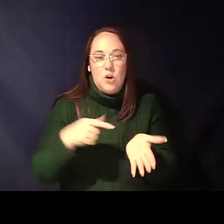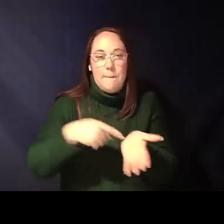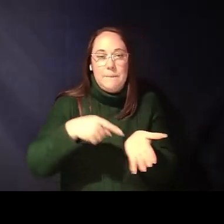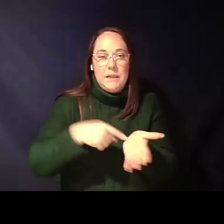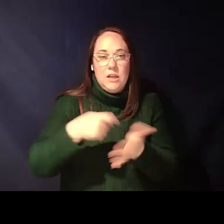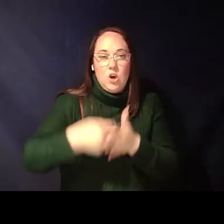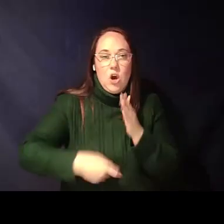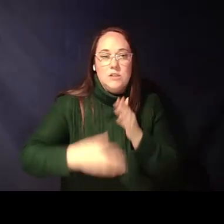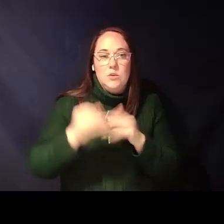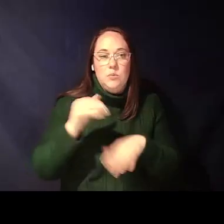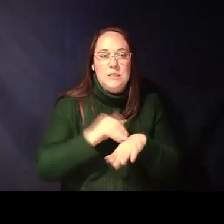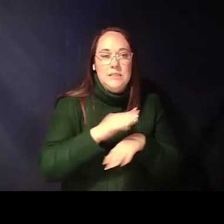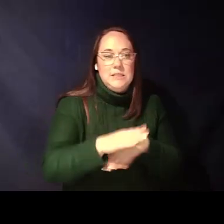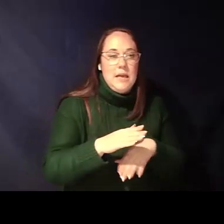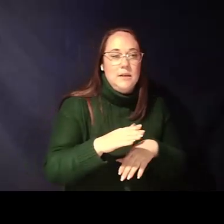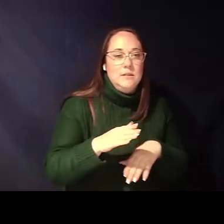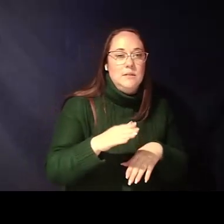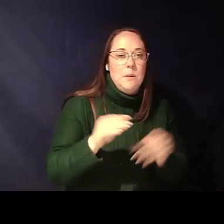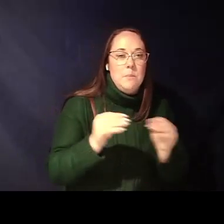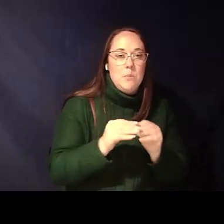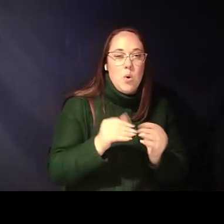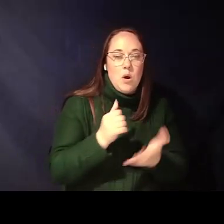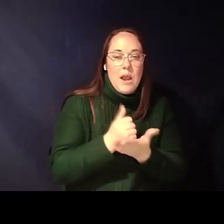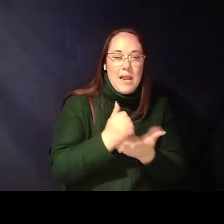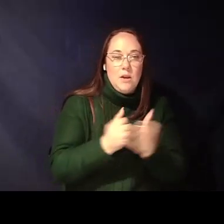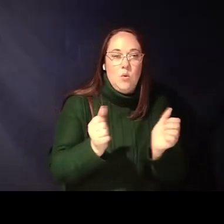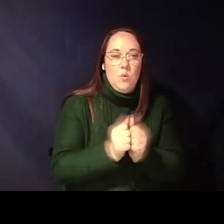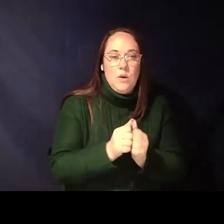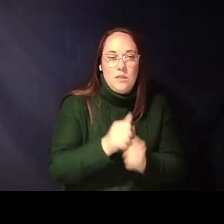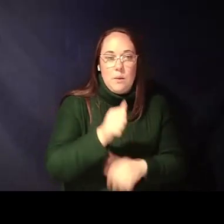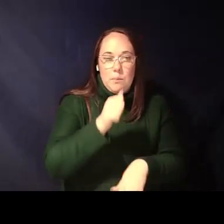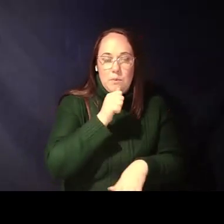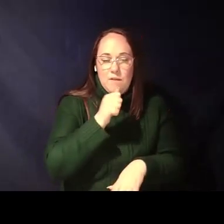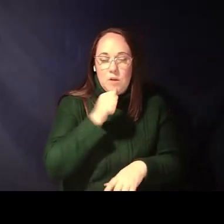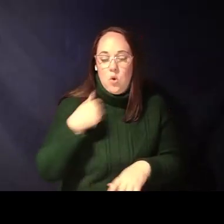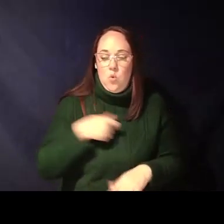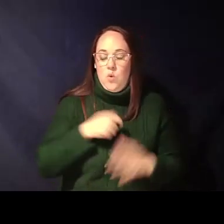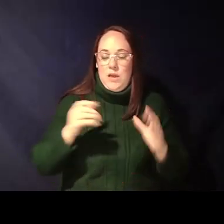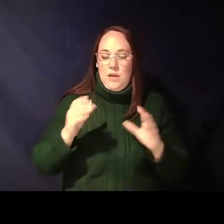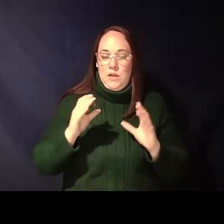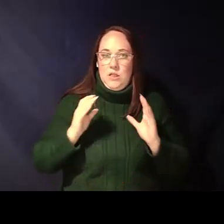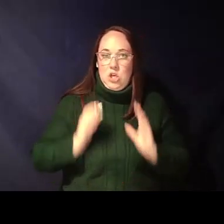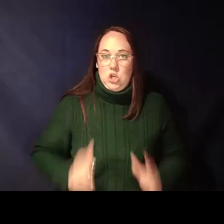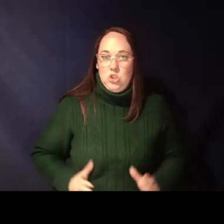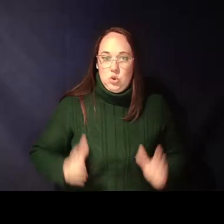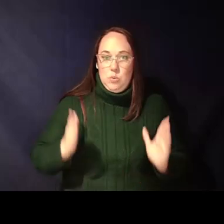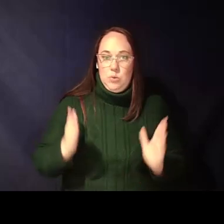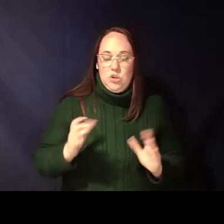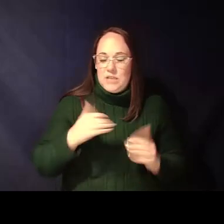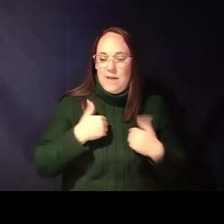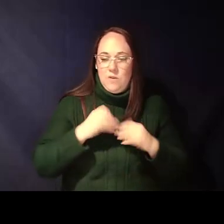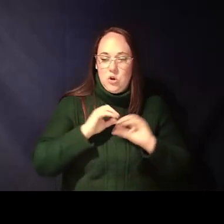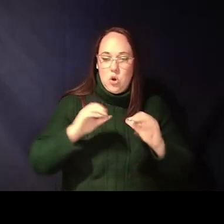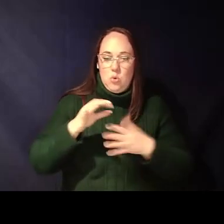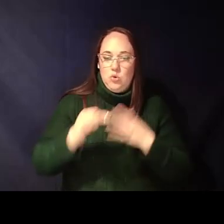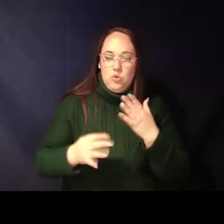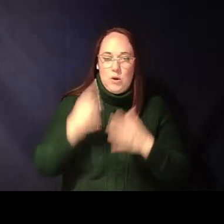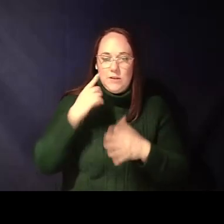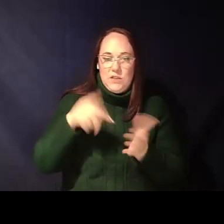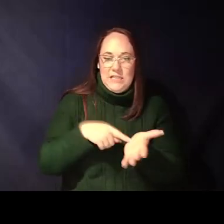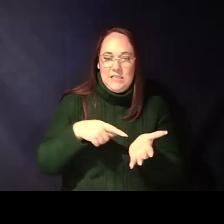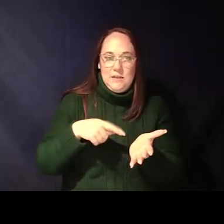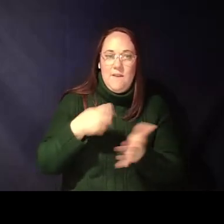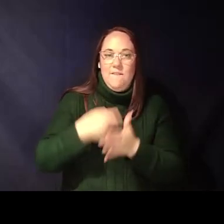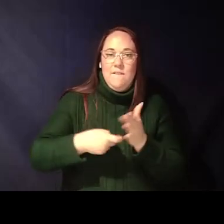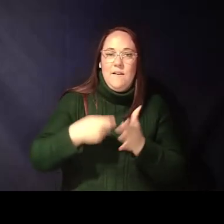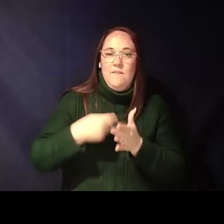more that's with private pay? Somebody says, we as consumers have no choice in these fees and bills to negotiate. So